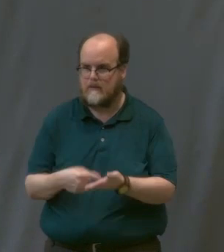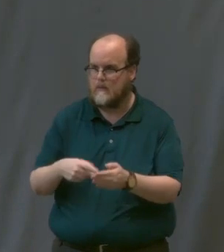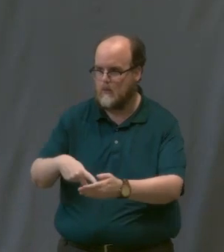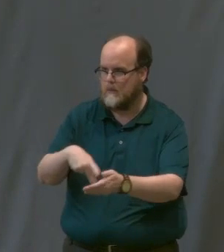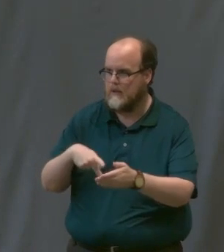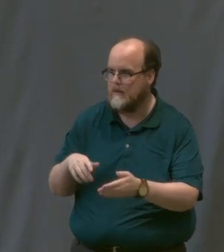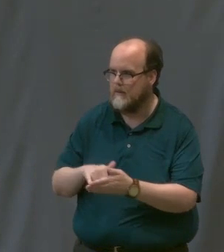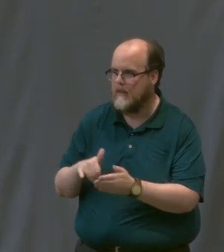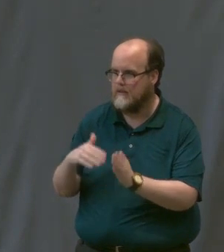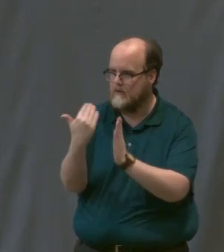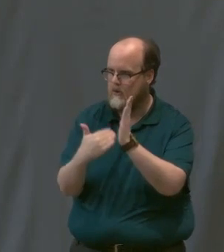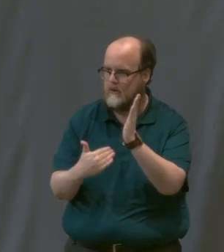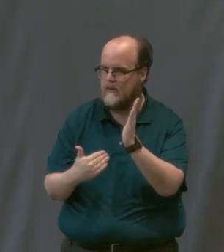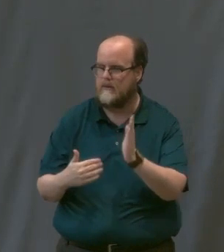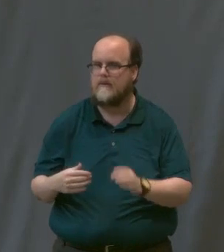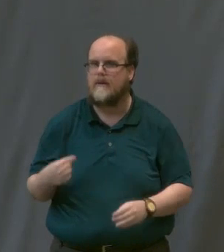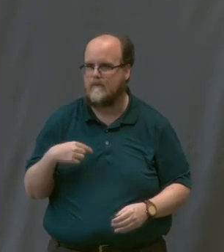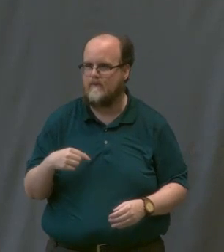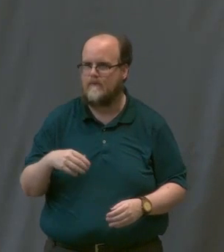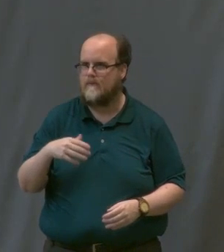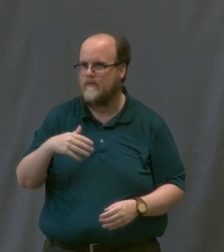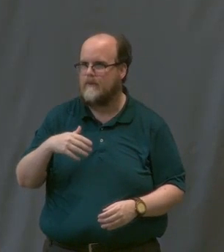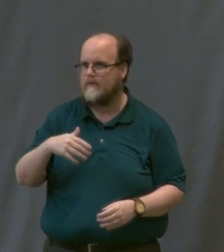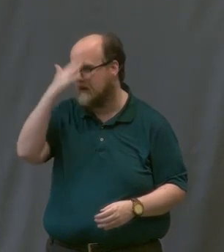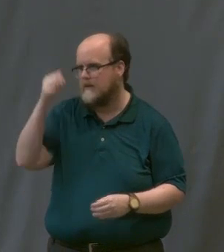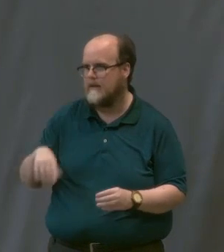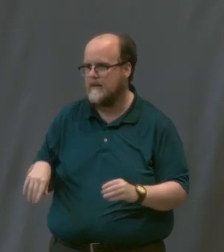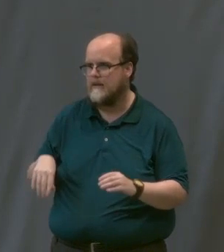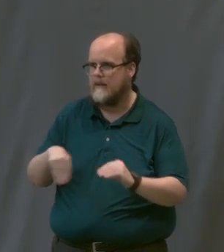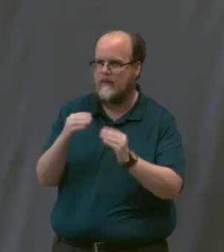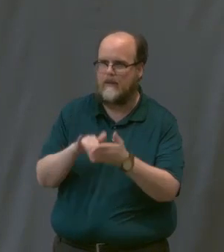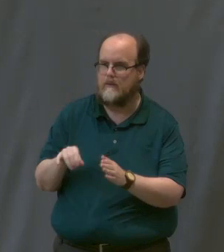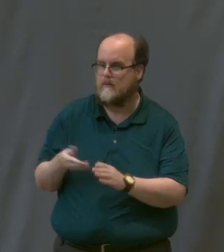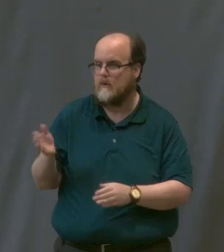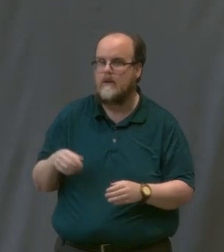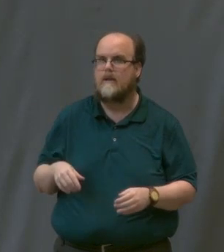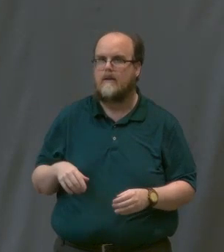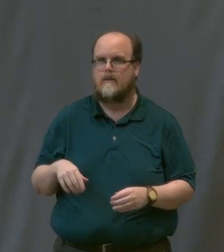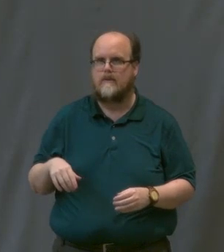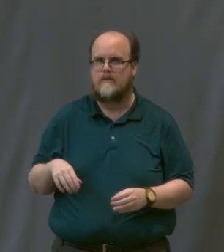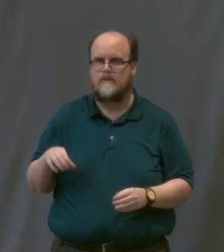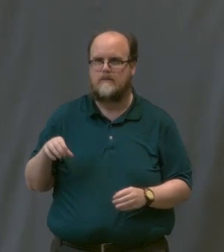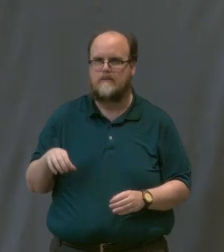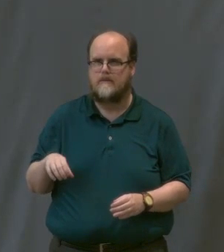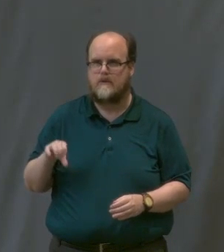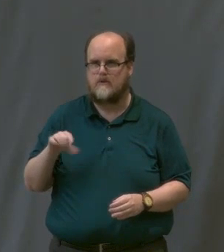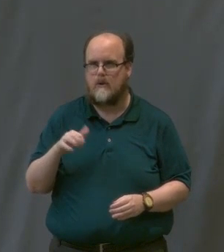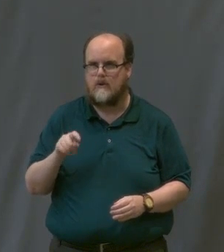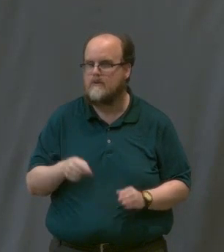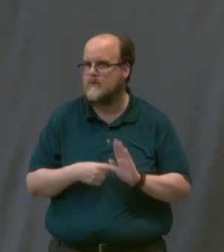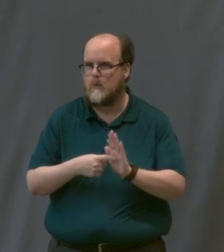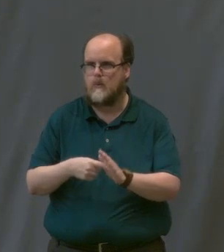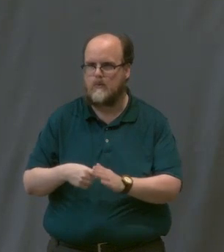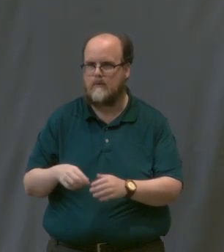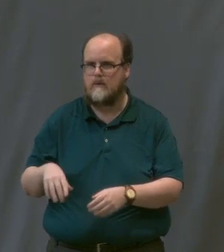premillennialism, that chart, which I forgot to put it in here, that chart that shows you can be raptured, or you can be tossed into